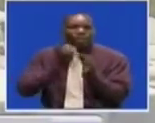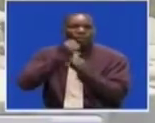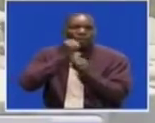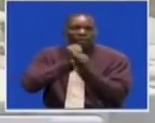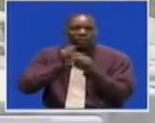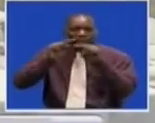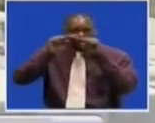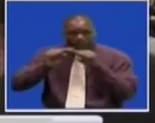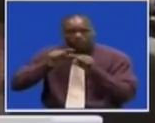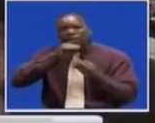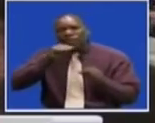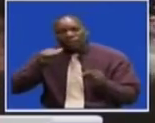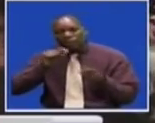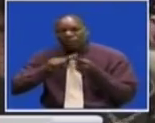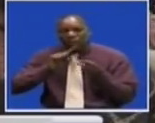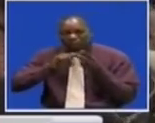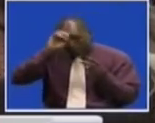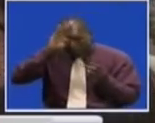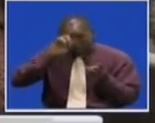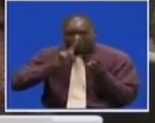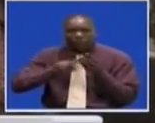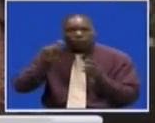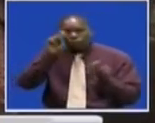agriculture, mining, tourism sectors,